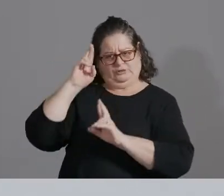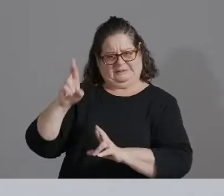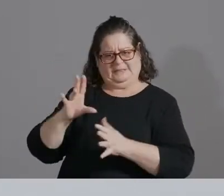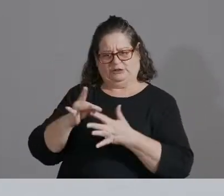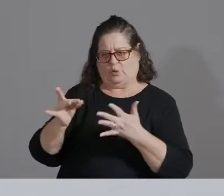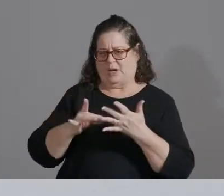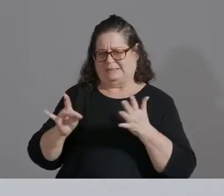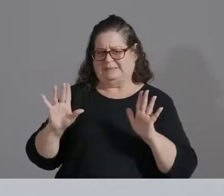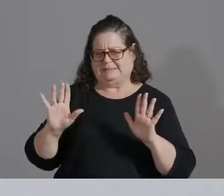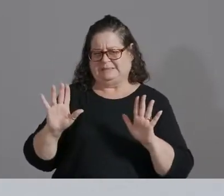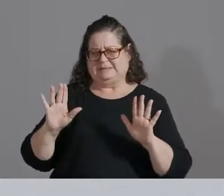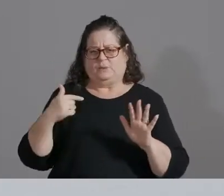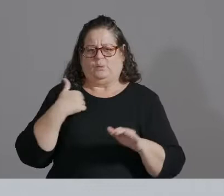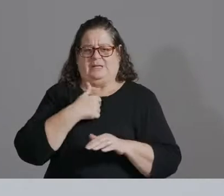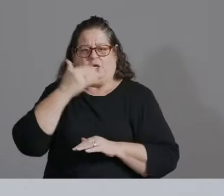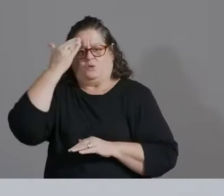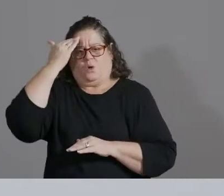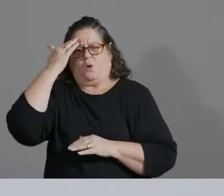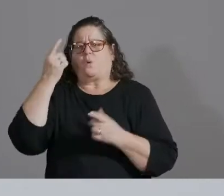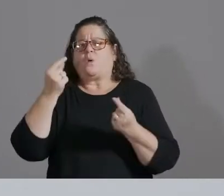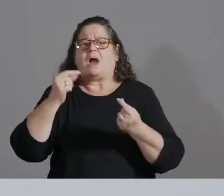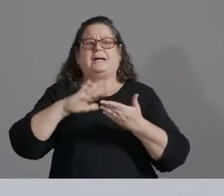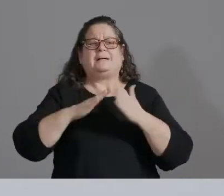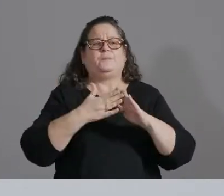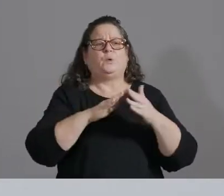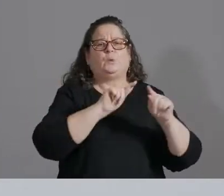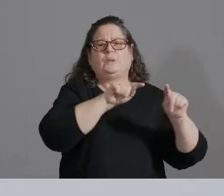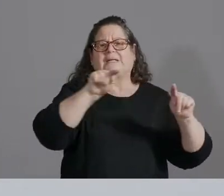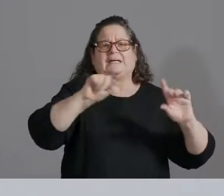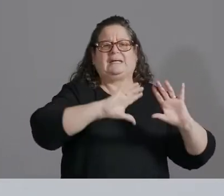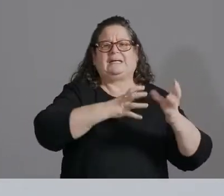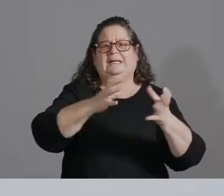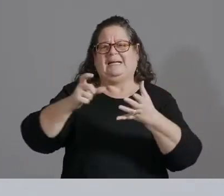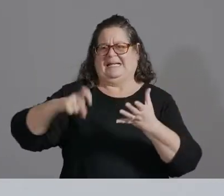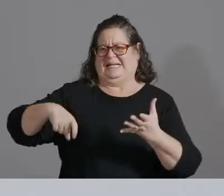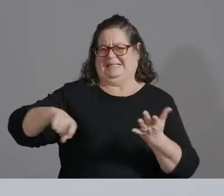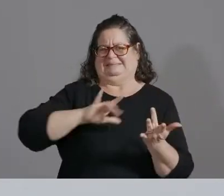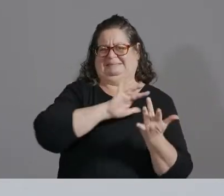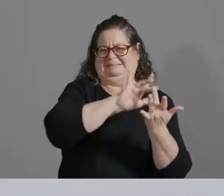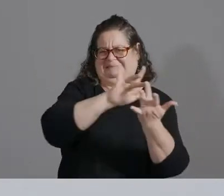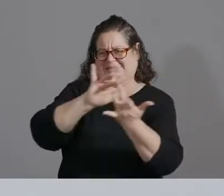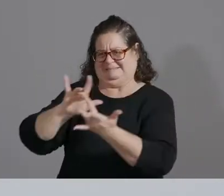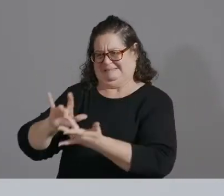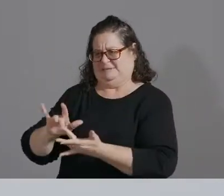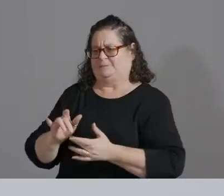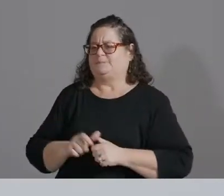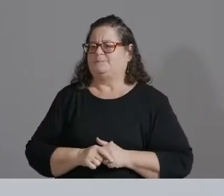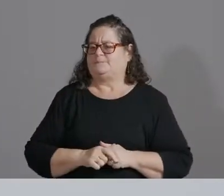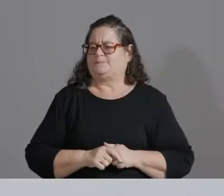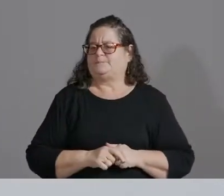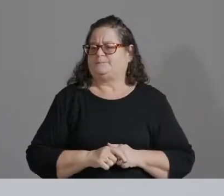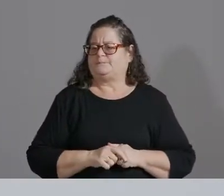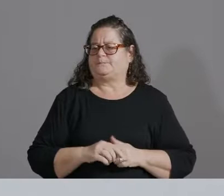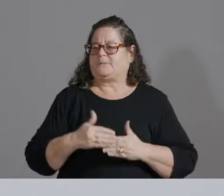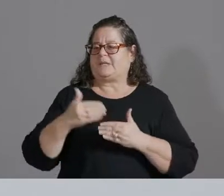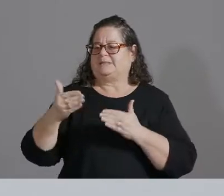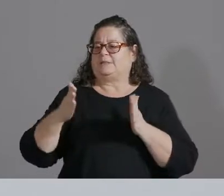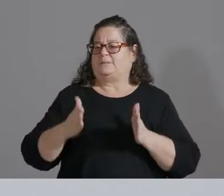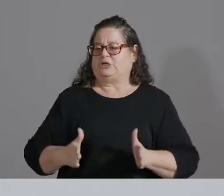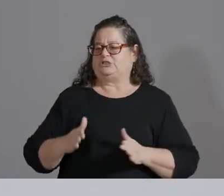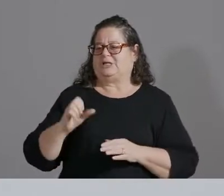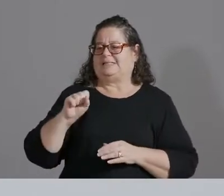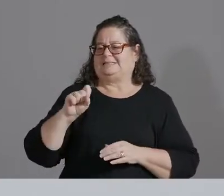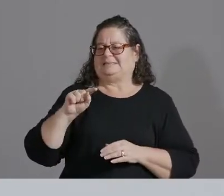to. Excellent, thank you. Welcome. Next is Stephanie Ennis. Hi, Stephanie. Hi, Dr.